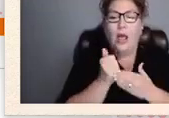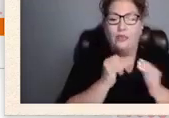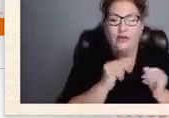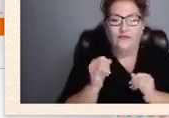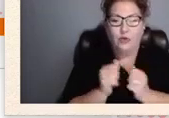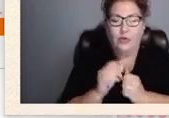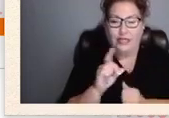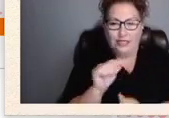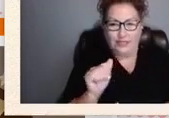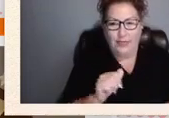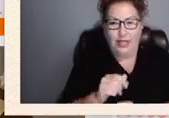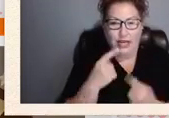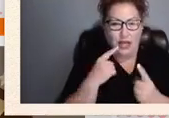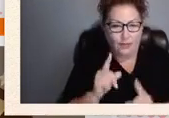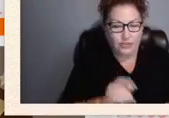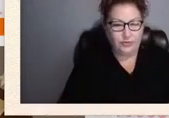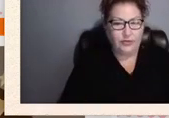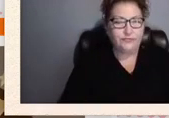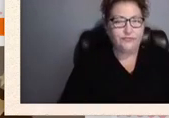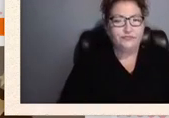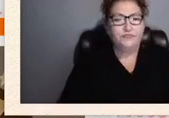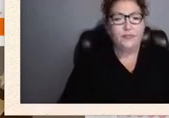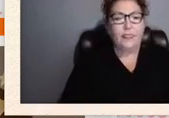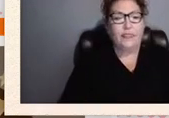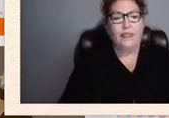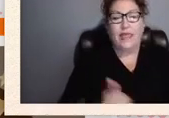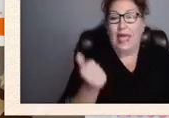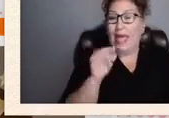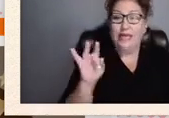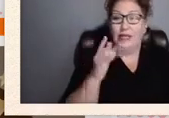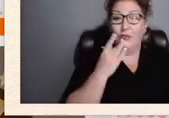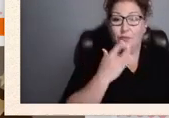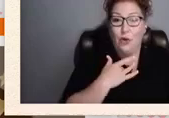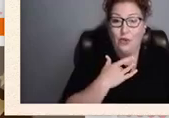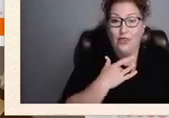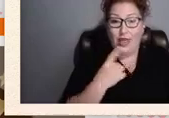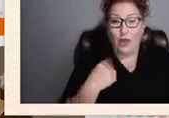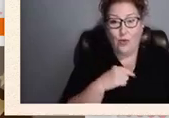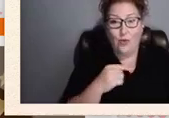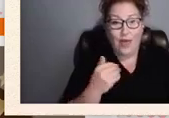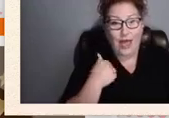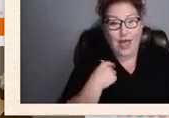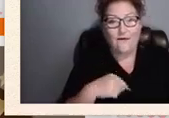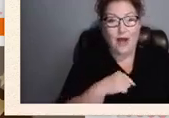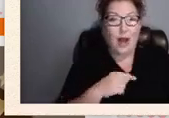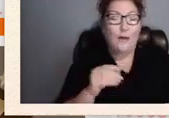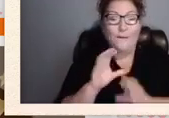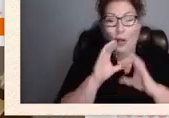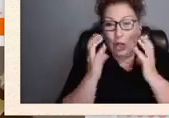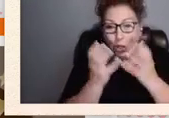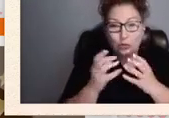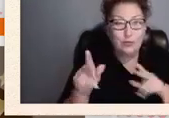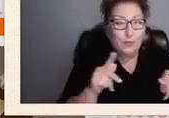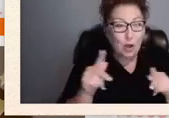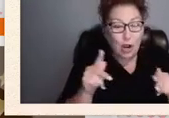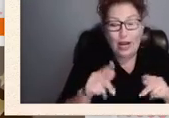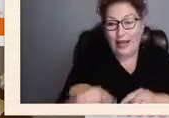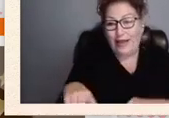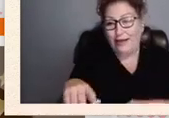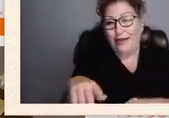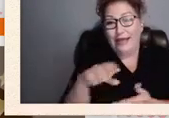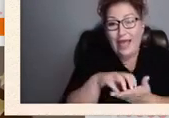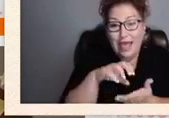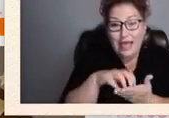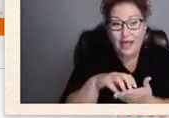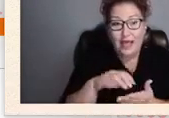accomplish. So 18th birthday, we have our balloons, our party hats, our cake, and adulthood. And it's like, what?